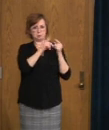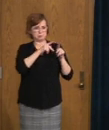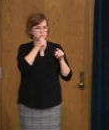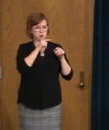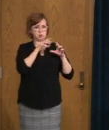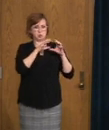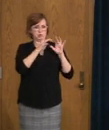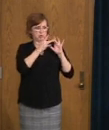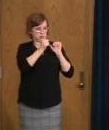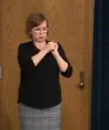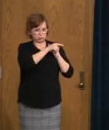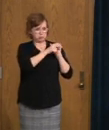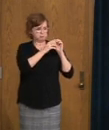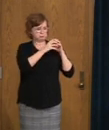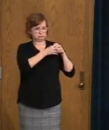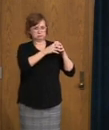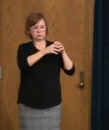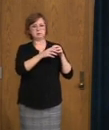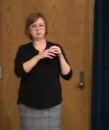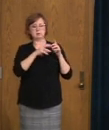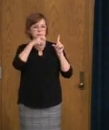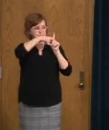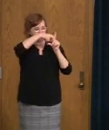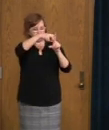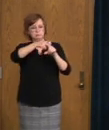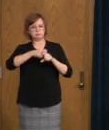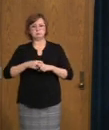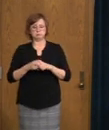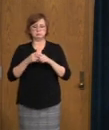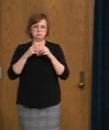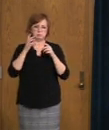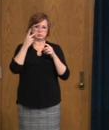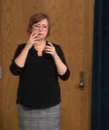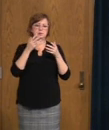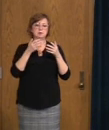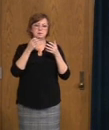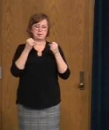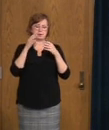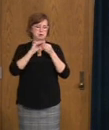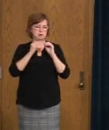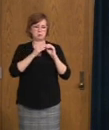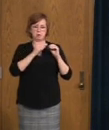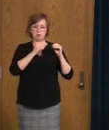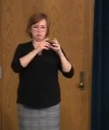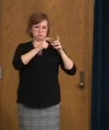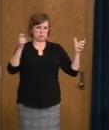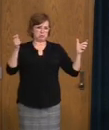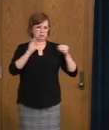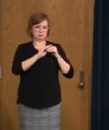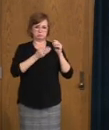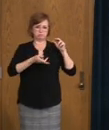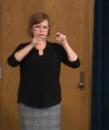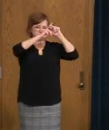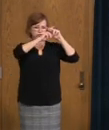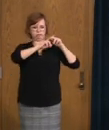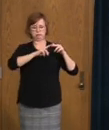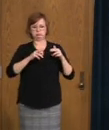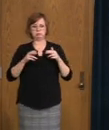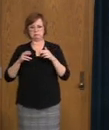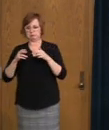like contact notification and the daily monitoring of cases and contacts, we are struggling to meet the